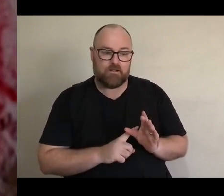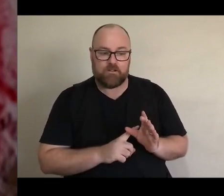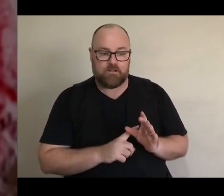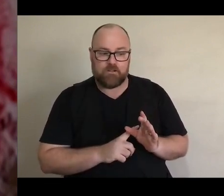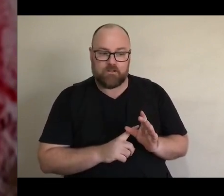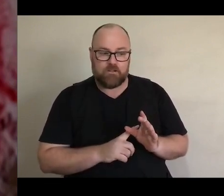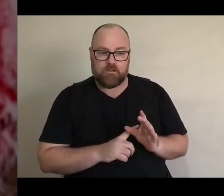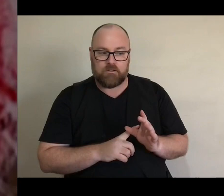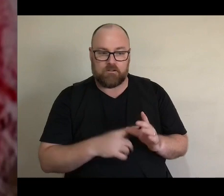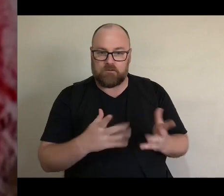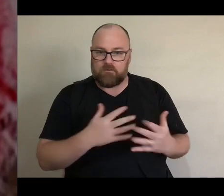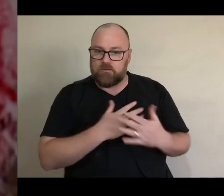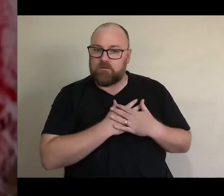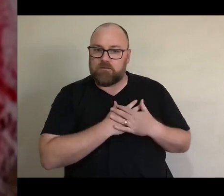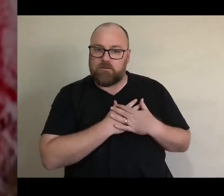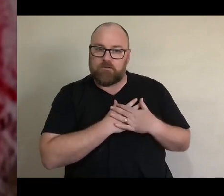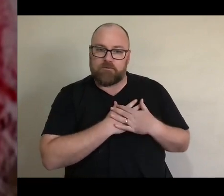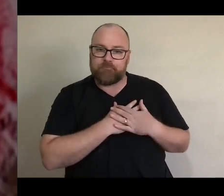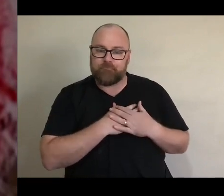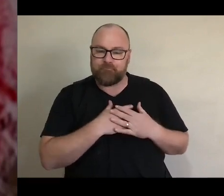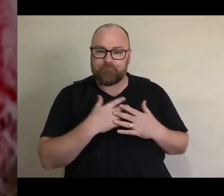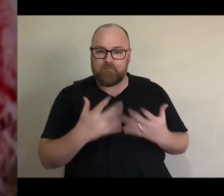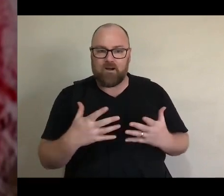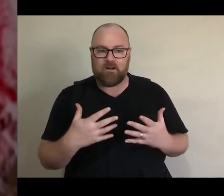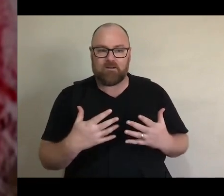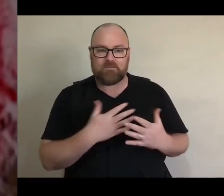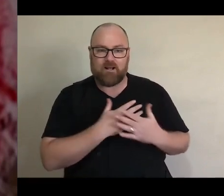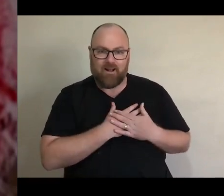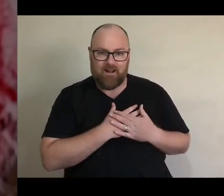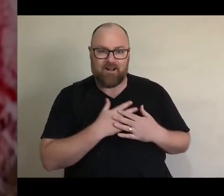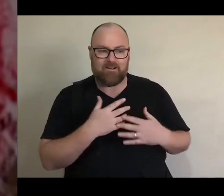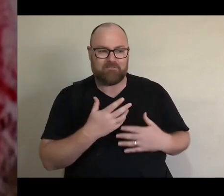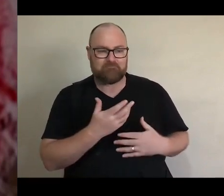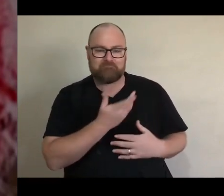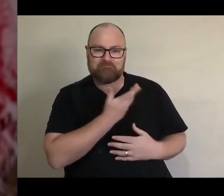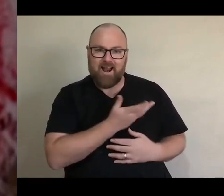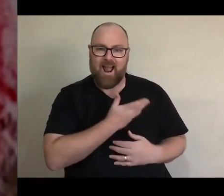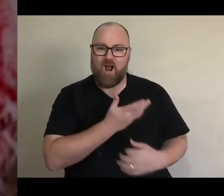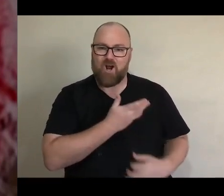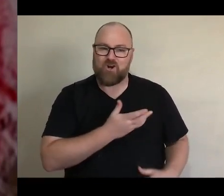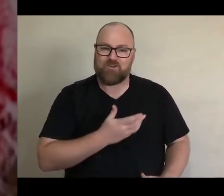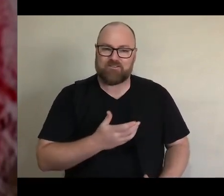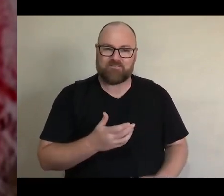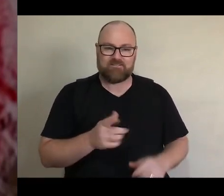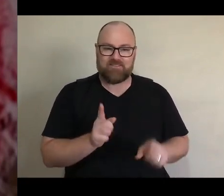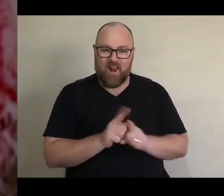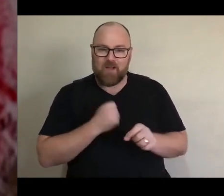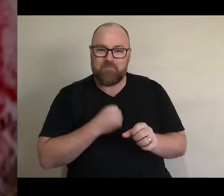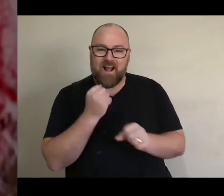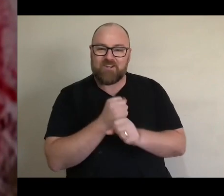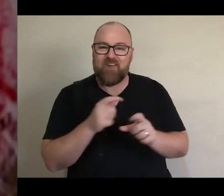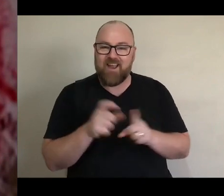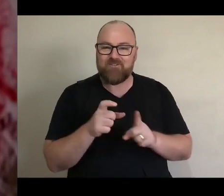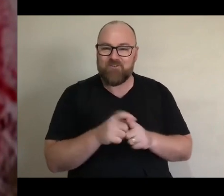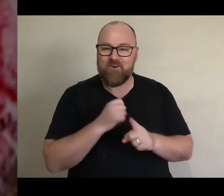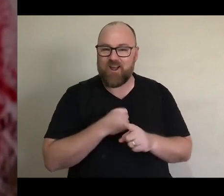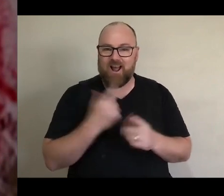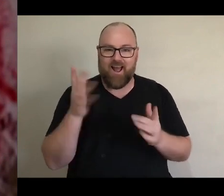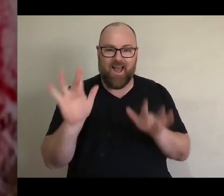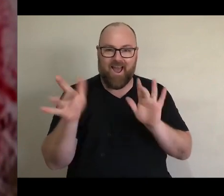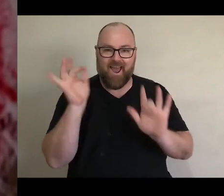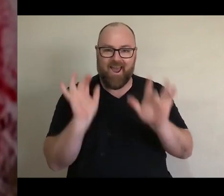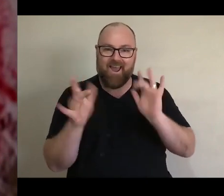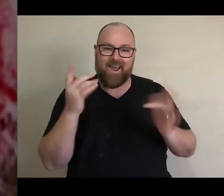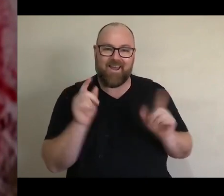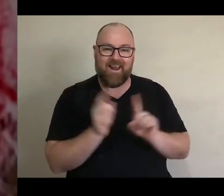healed my heart and made me feel so proud. It was like my granddaughter's shining out there like a star,